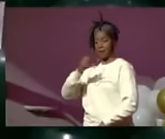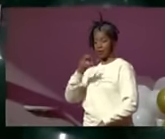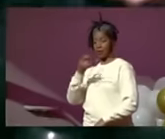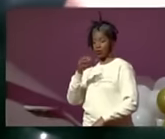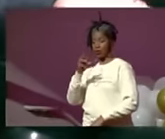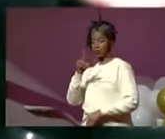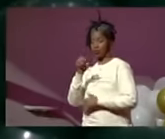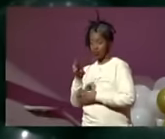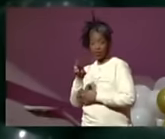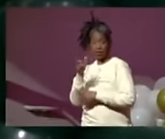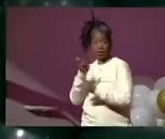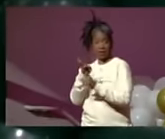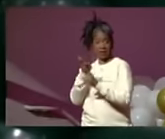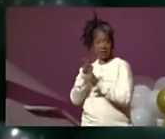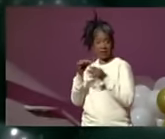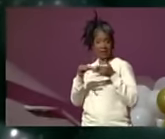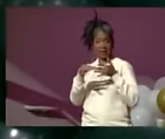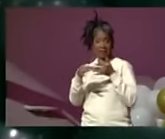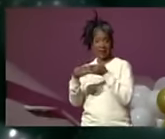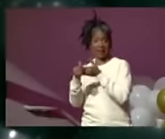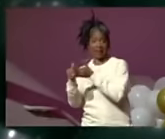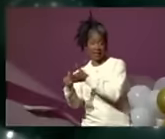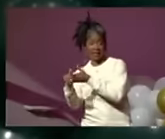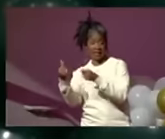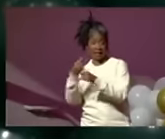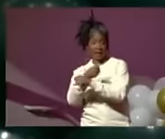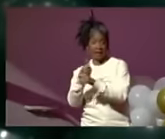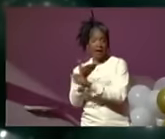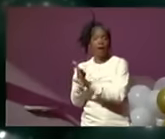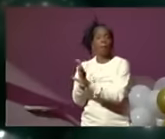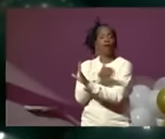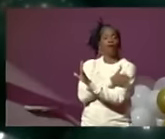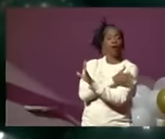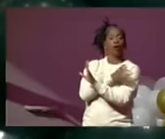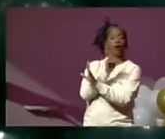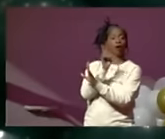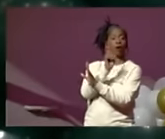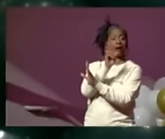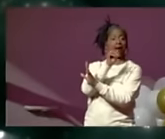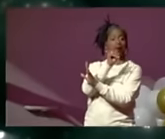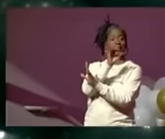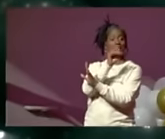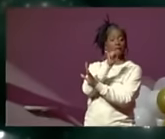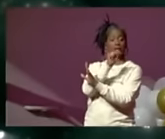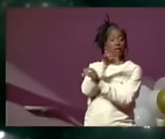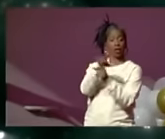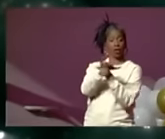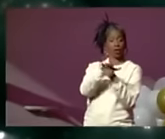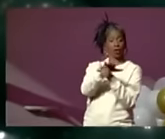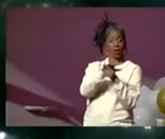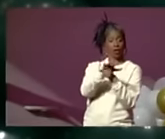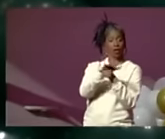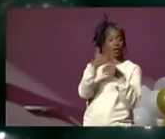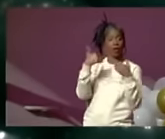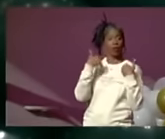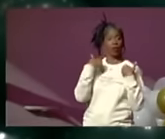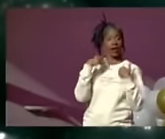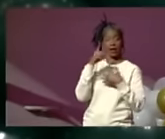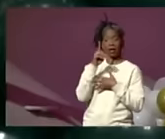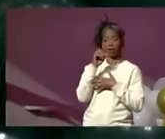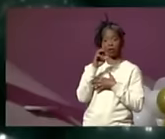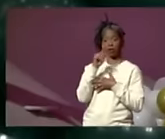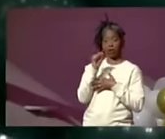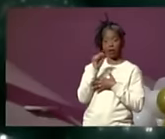is leading our fight. We used to have at our Keys location a DART bus